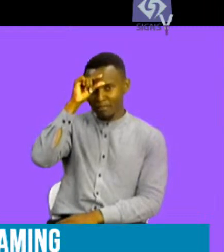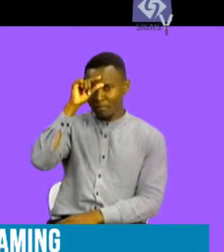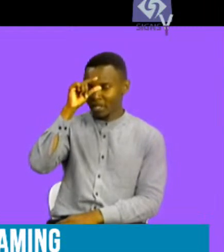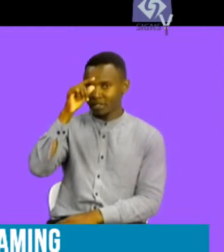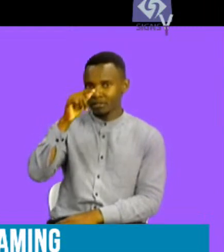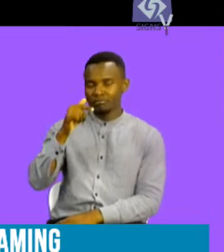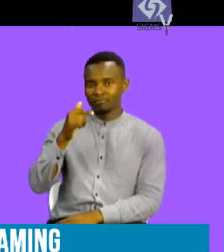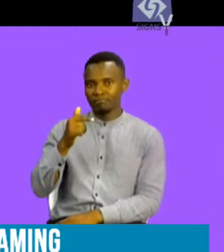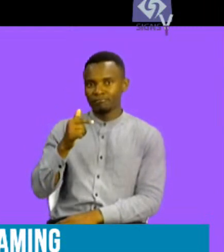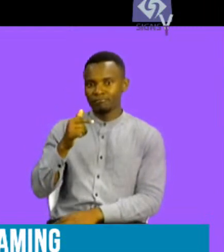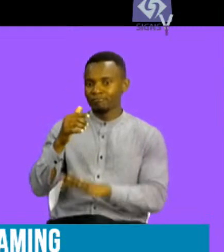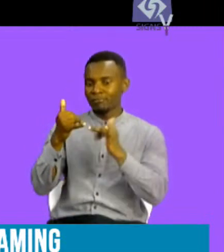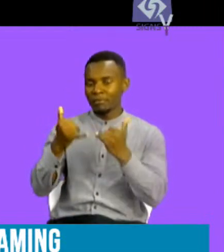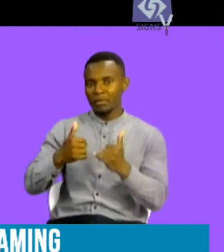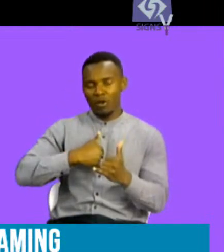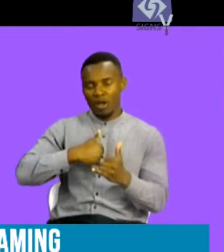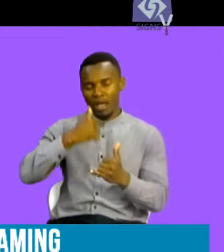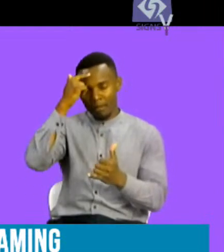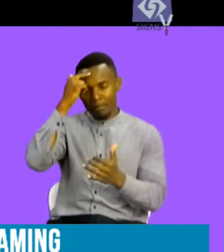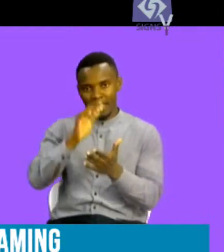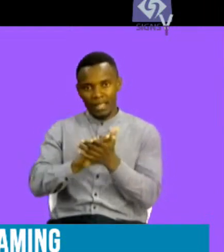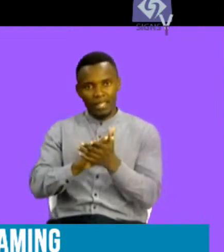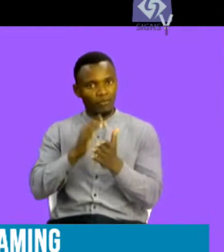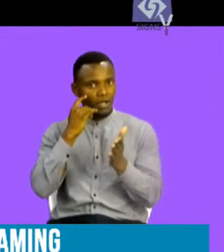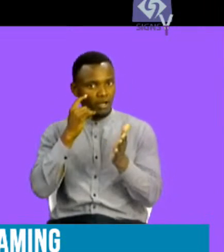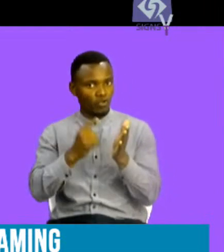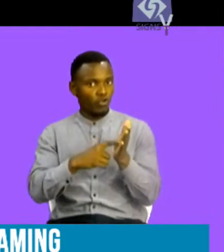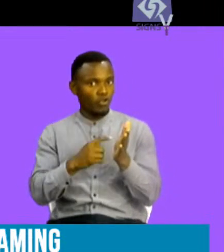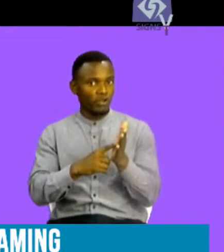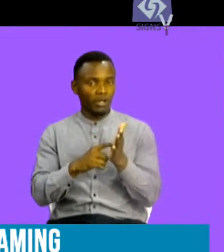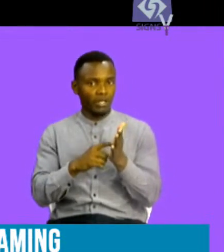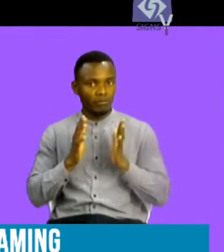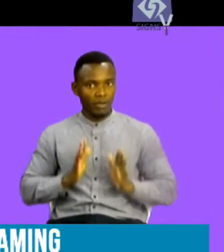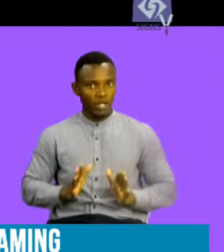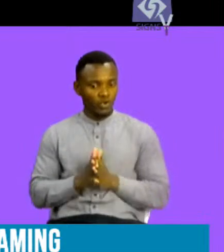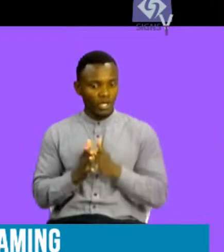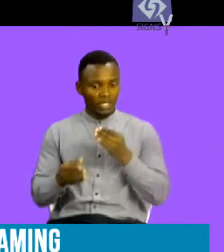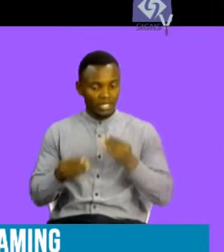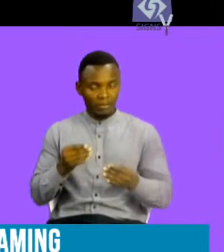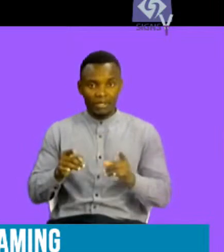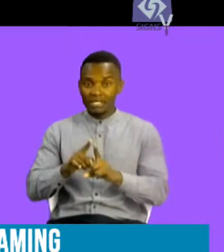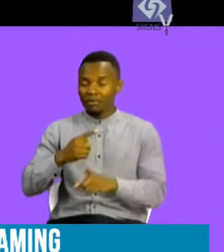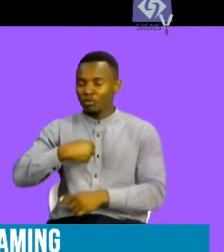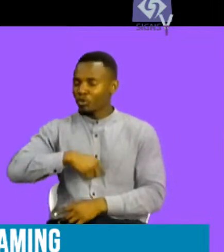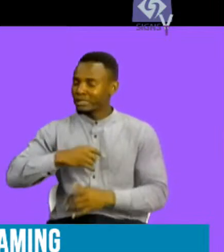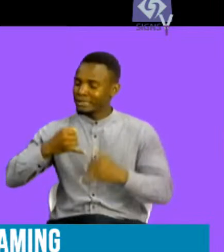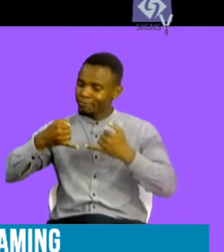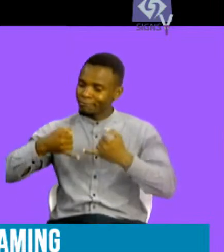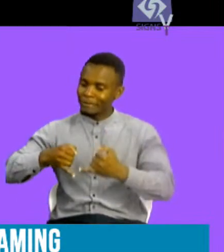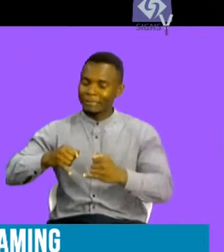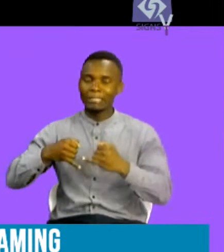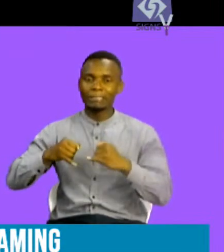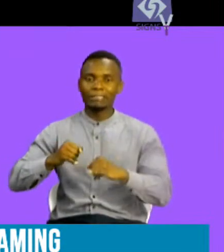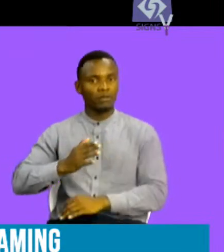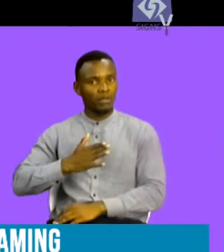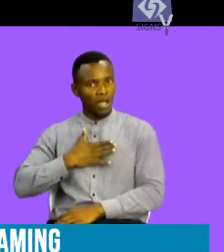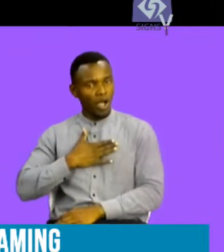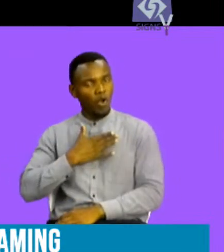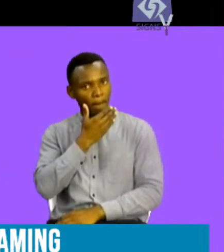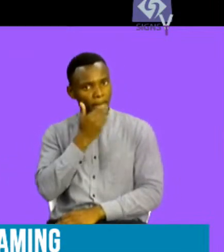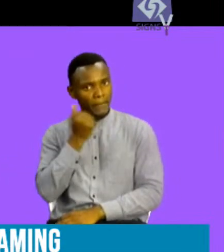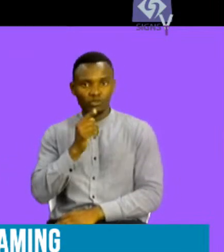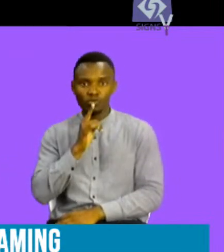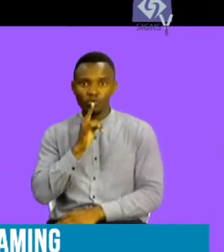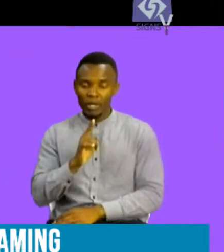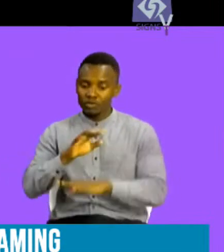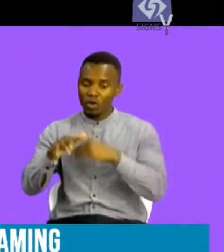I think there is that big recognition. And I think we are trying to do the much we can to see that everybody